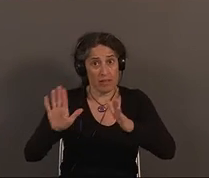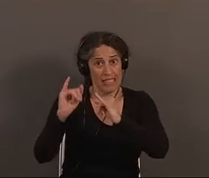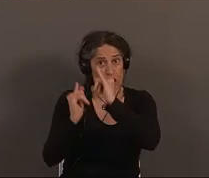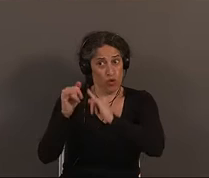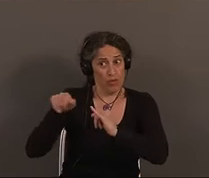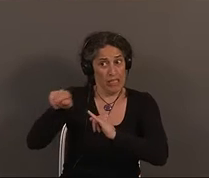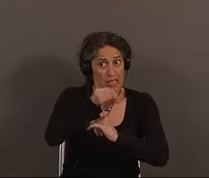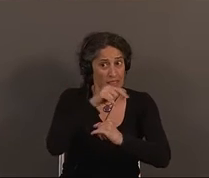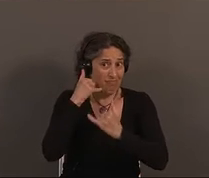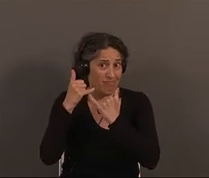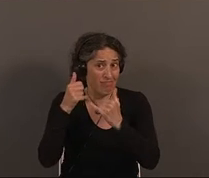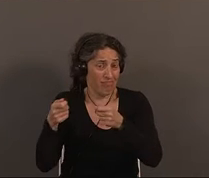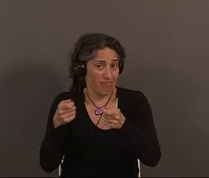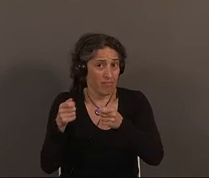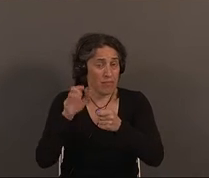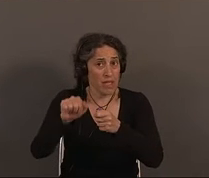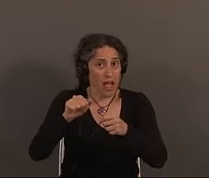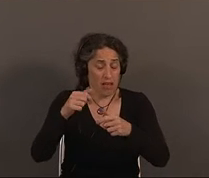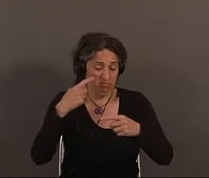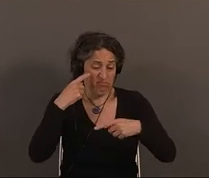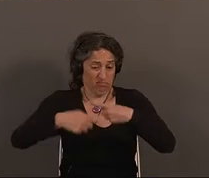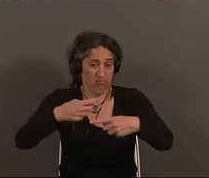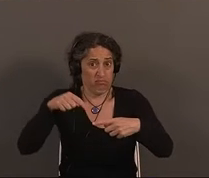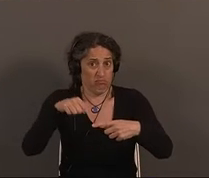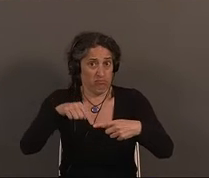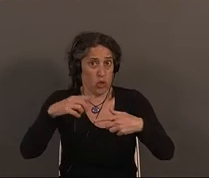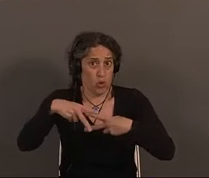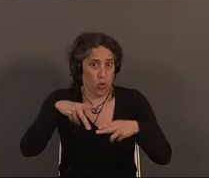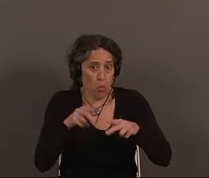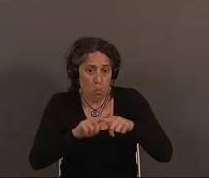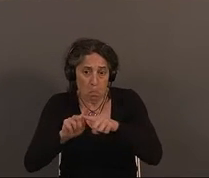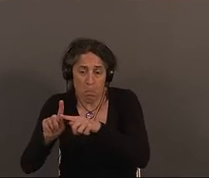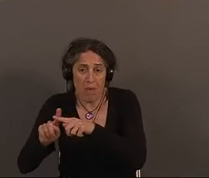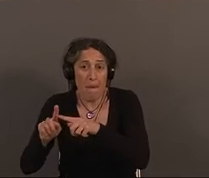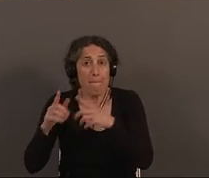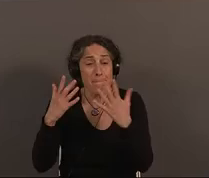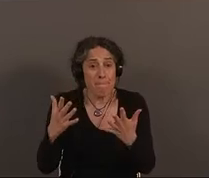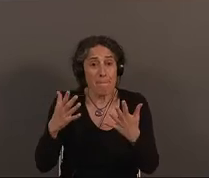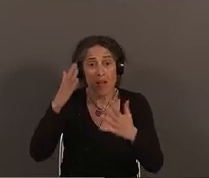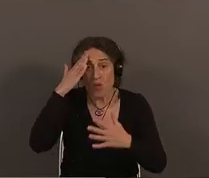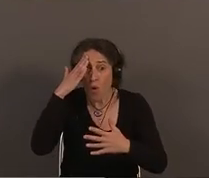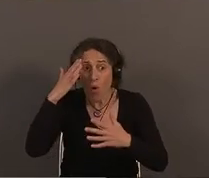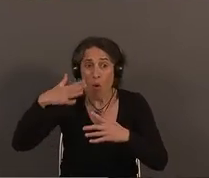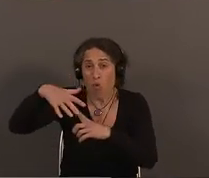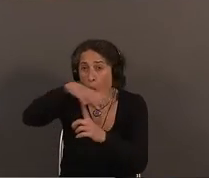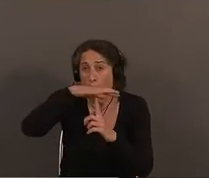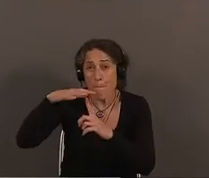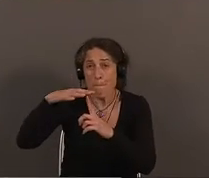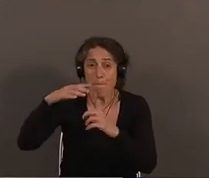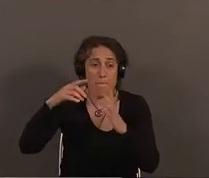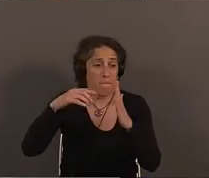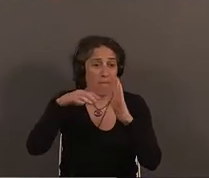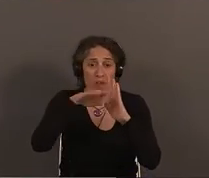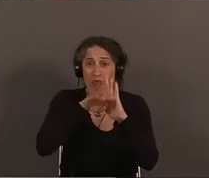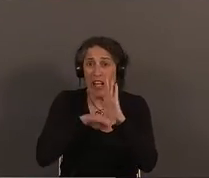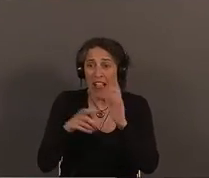I think, I mean, roaming regulation is in fact addressing a market failure. If the market would have worked properly, there wouldn't have